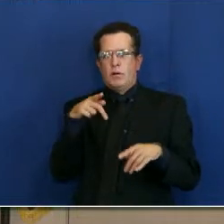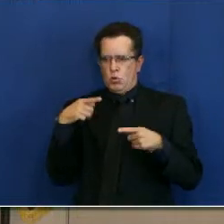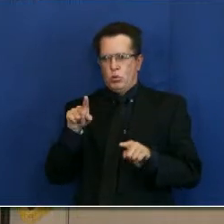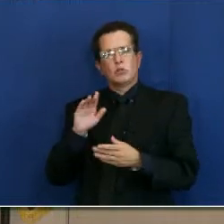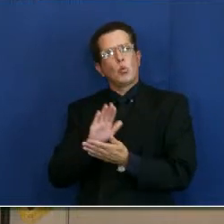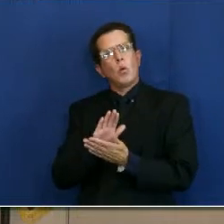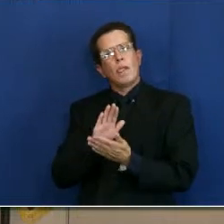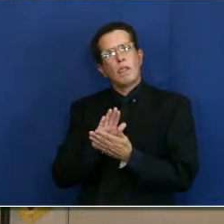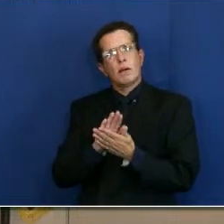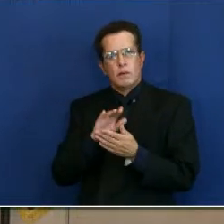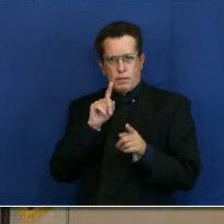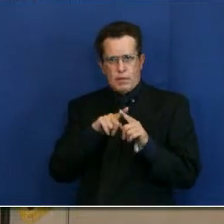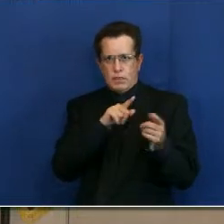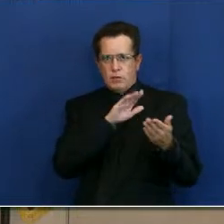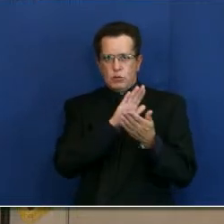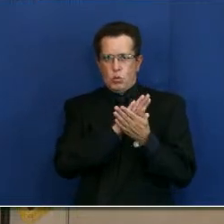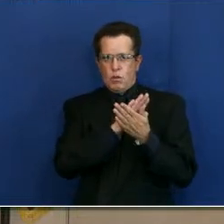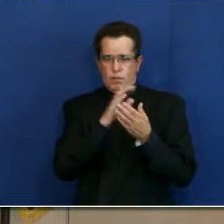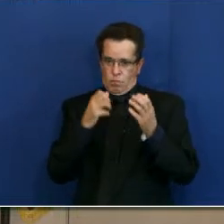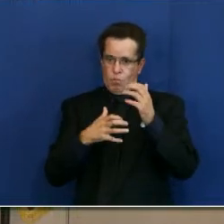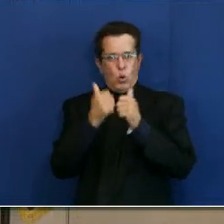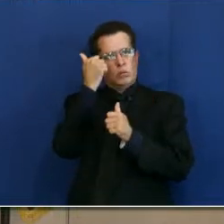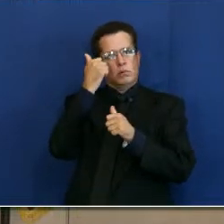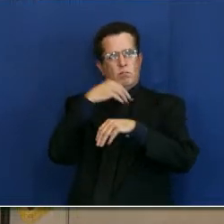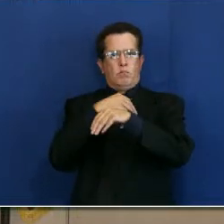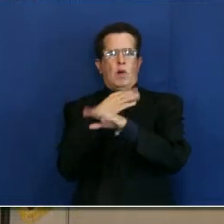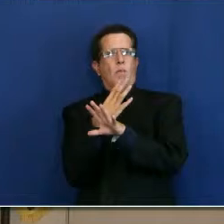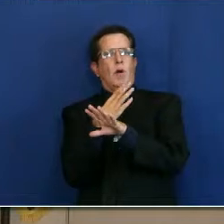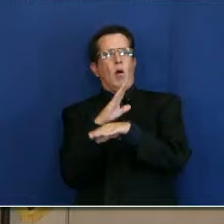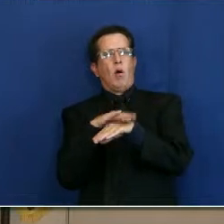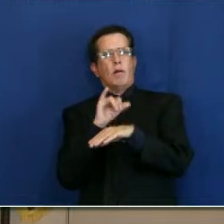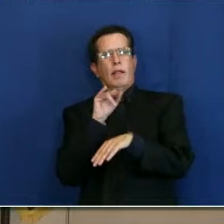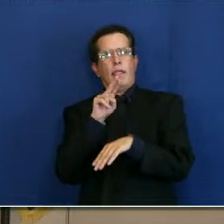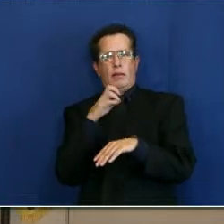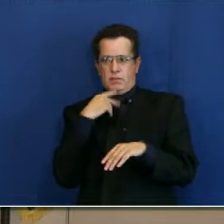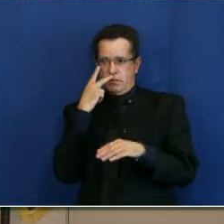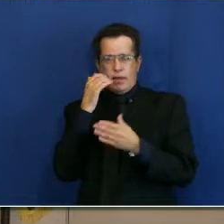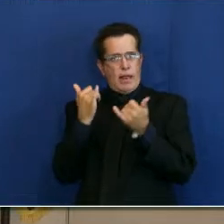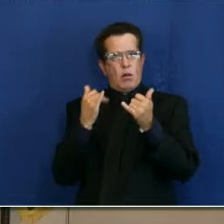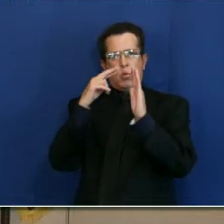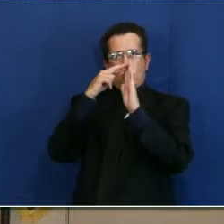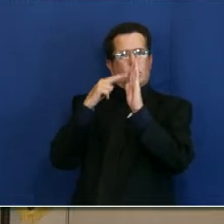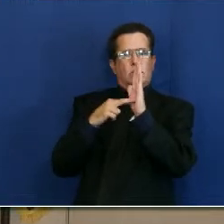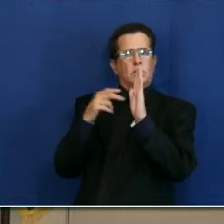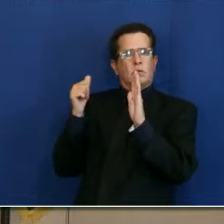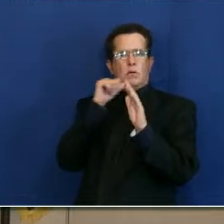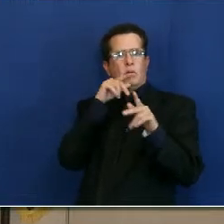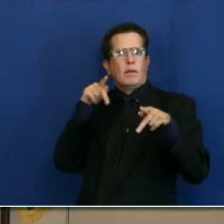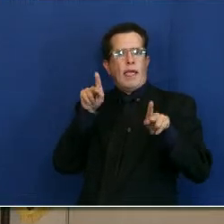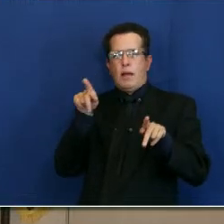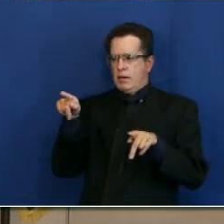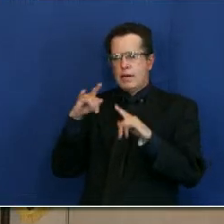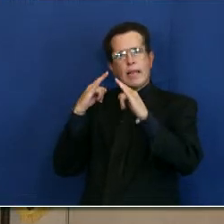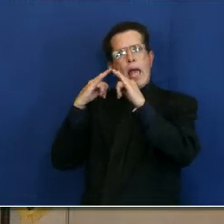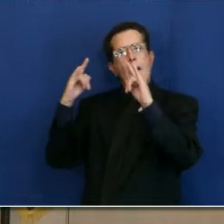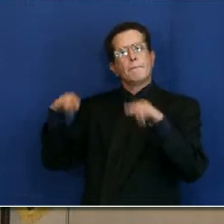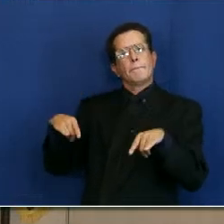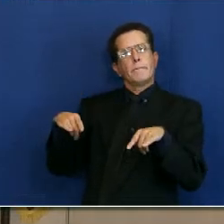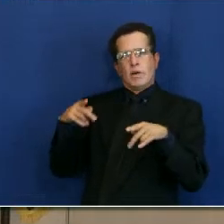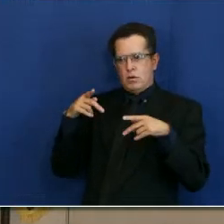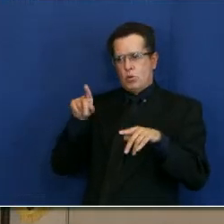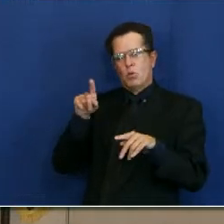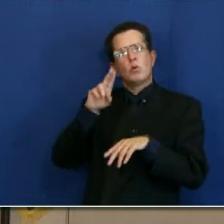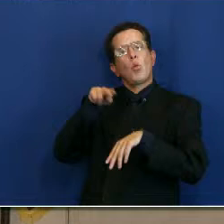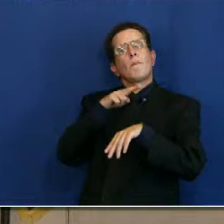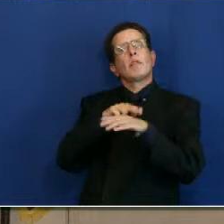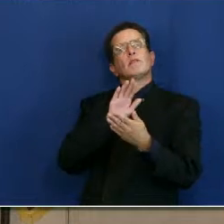year, since schools will be online mostly. My understanding is that current regulations will not allow those camps to operate during normal school hours once